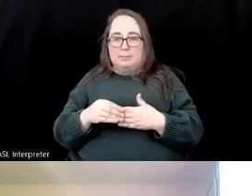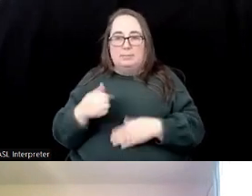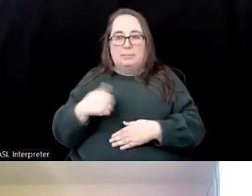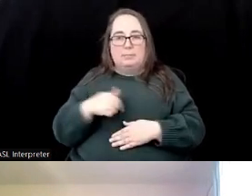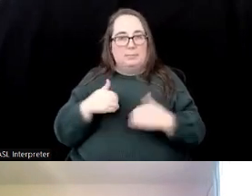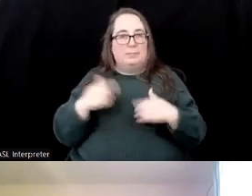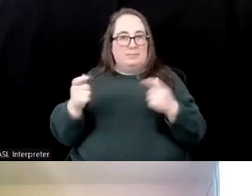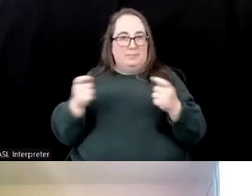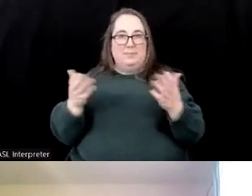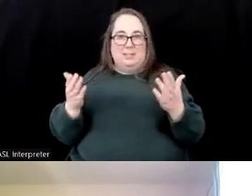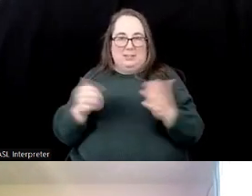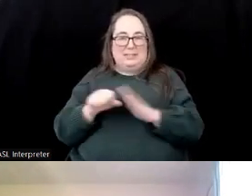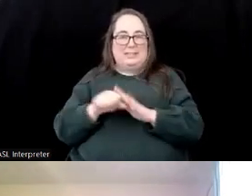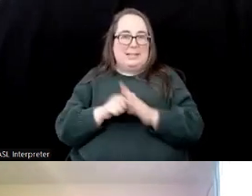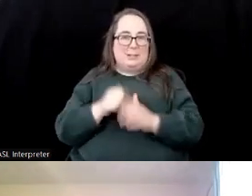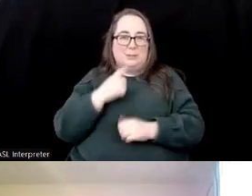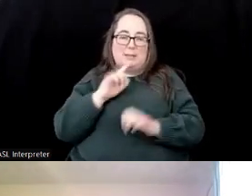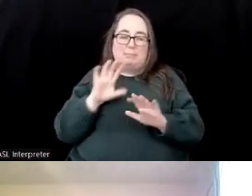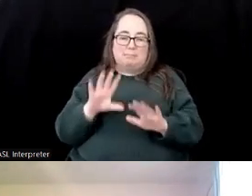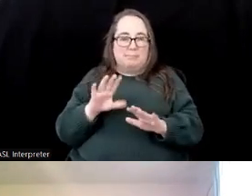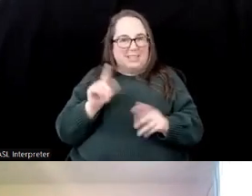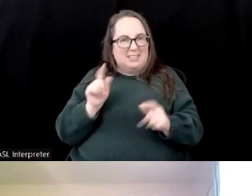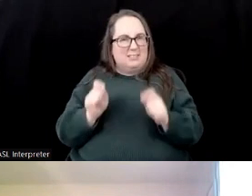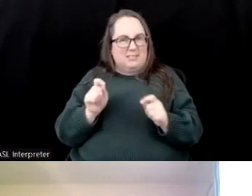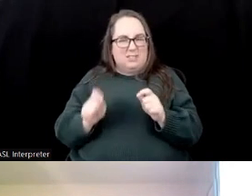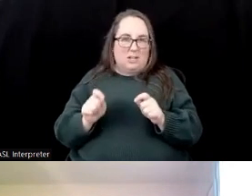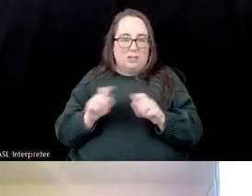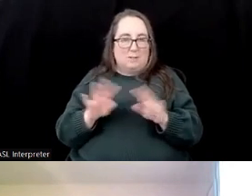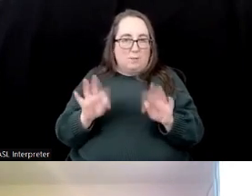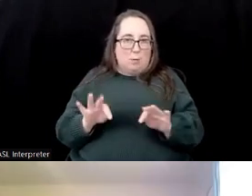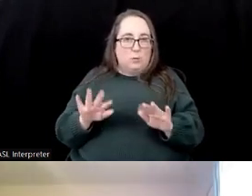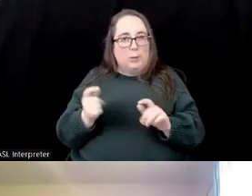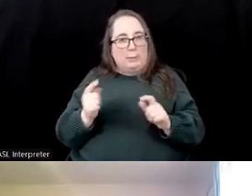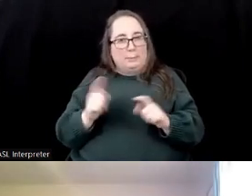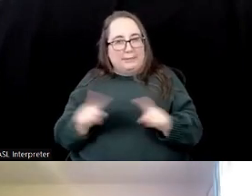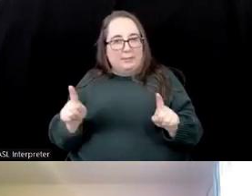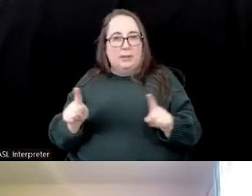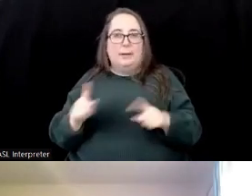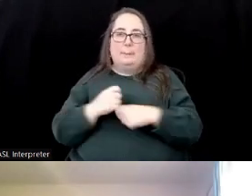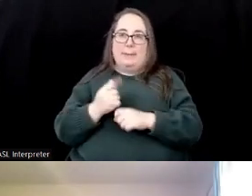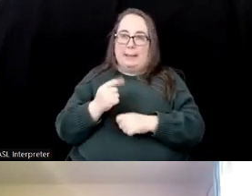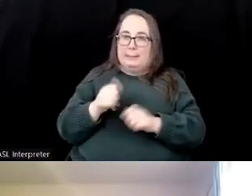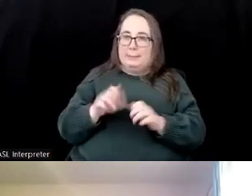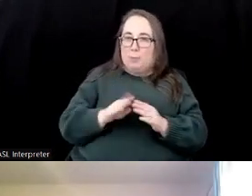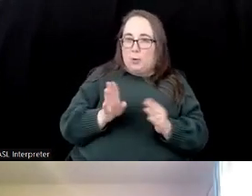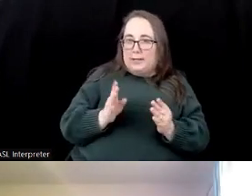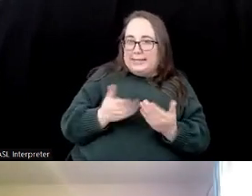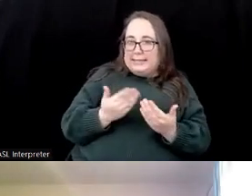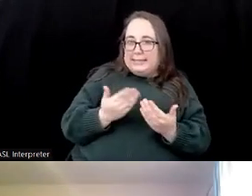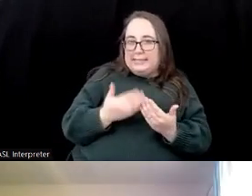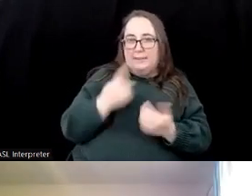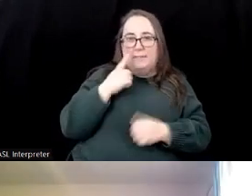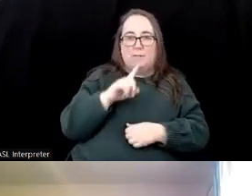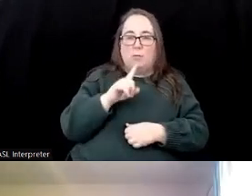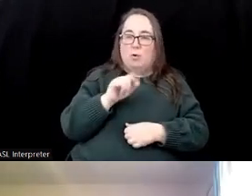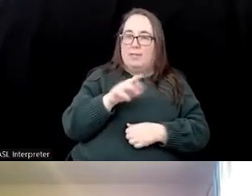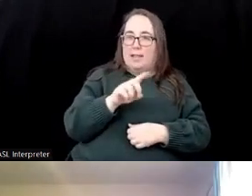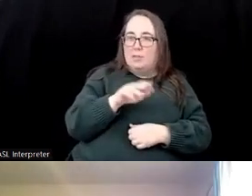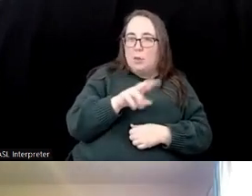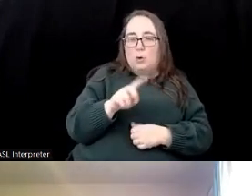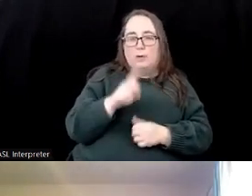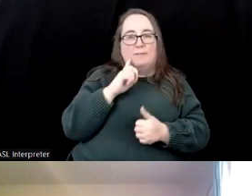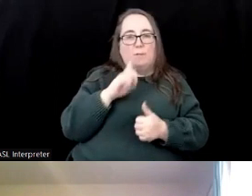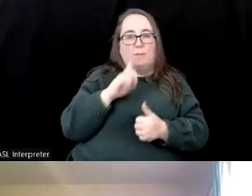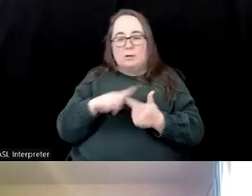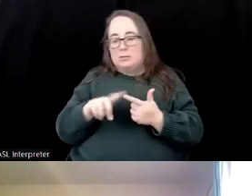control here at the state to say, you know what, let's update this form. Let's do this a little bit different. Let's make this a bit easier, either for landlords or for Spokane